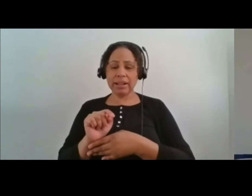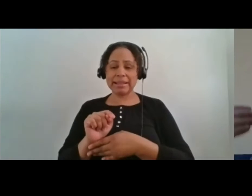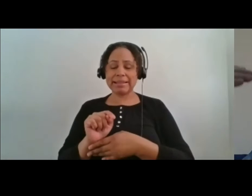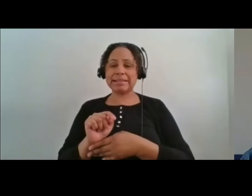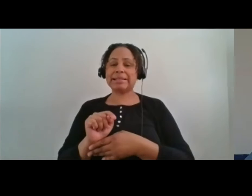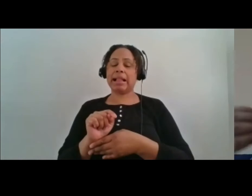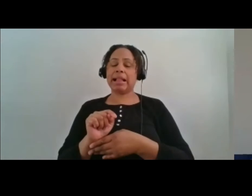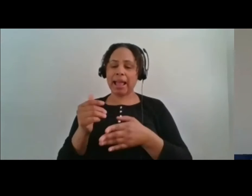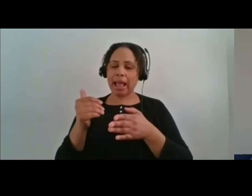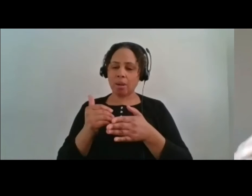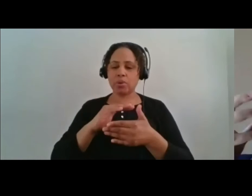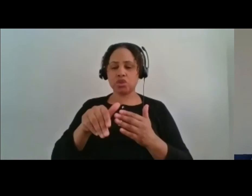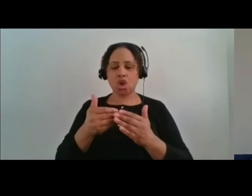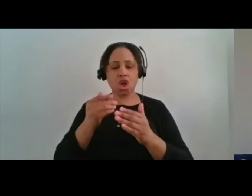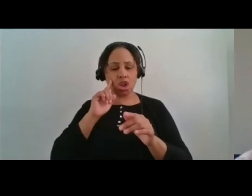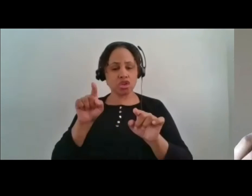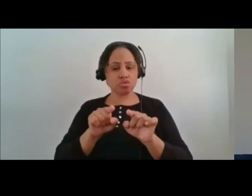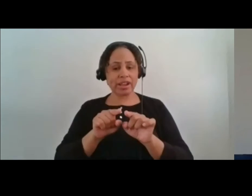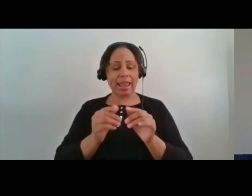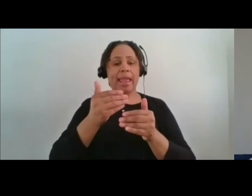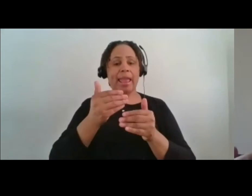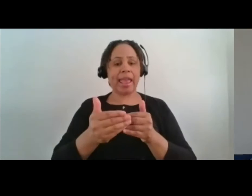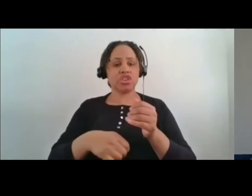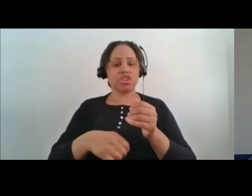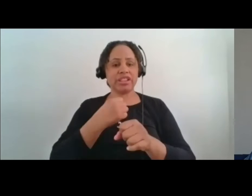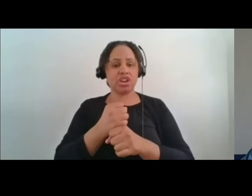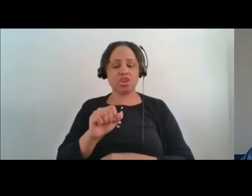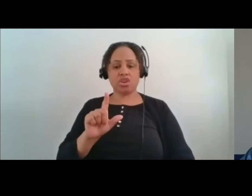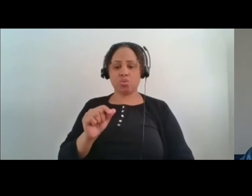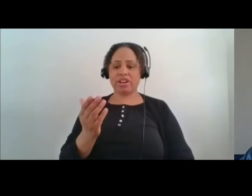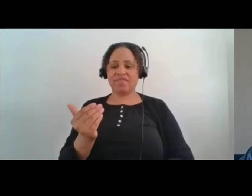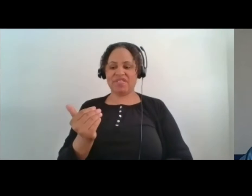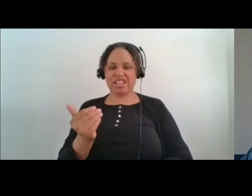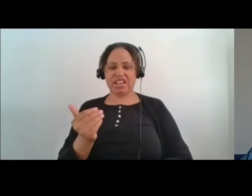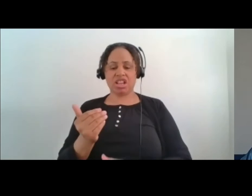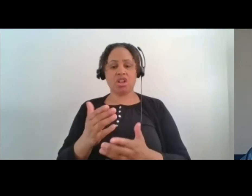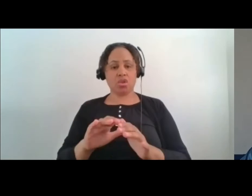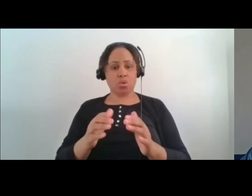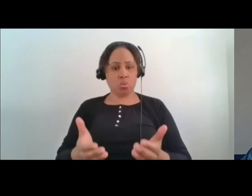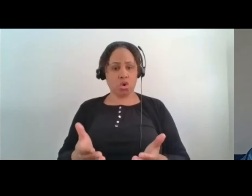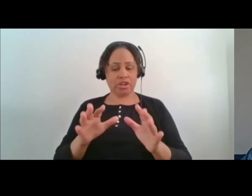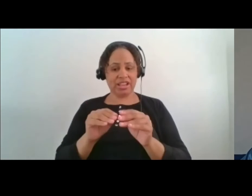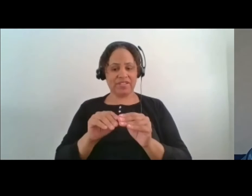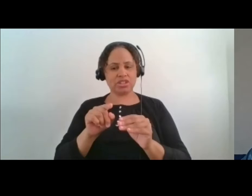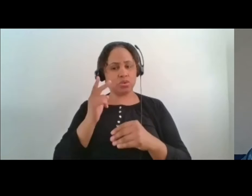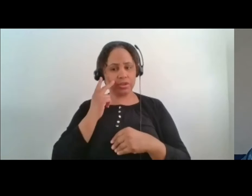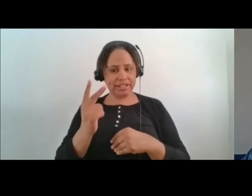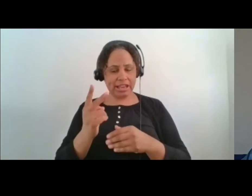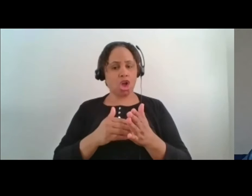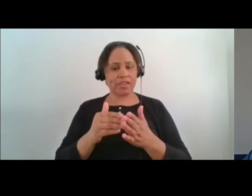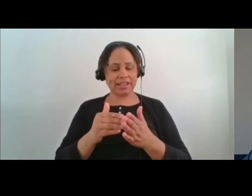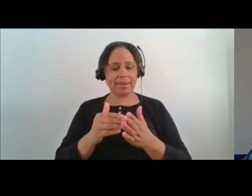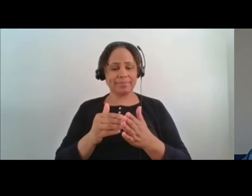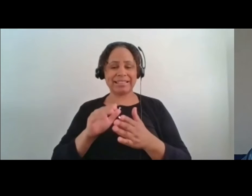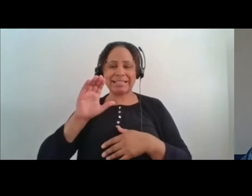post 2015. I'm talking about the international conventions that you see all the time. it seems as if it's a